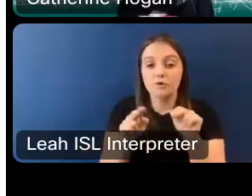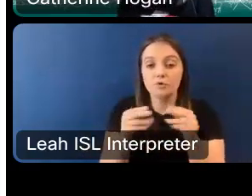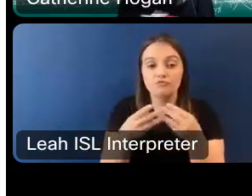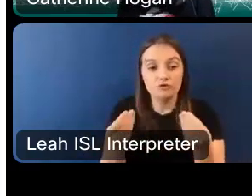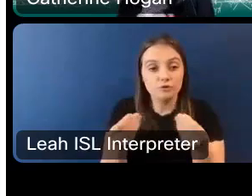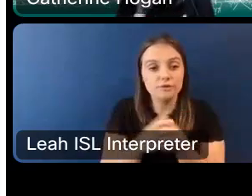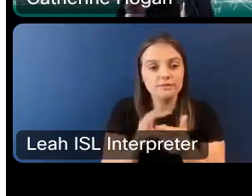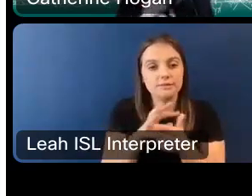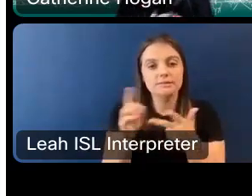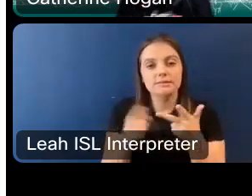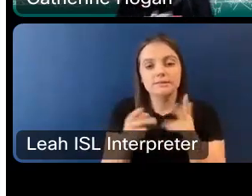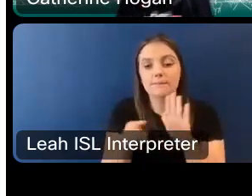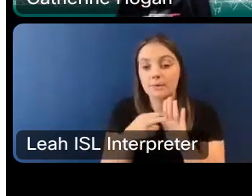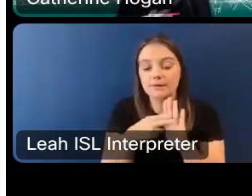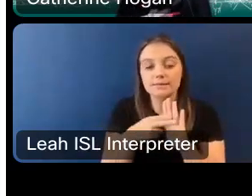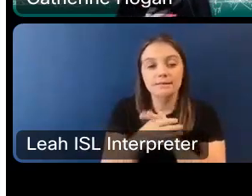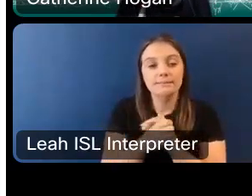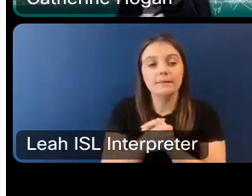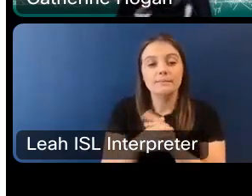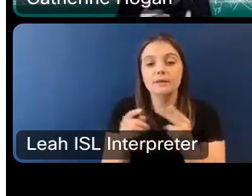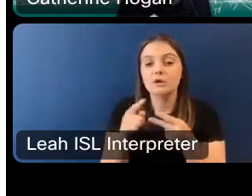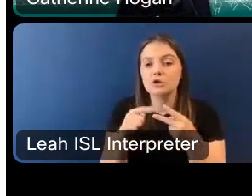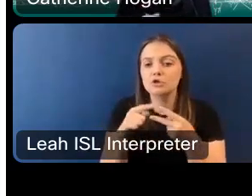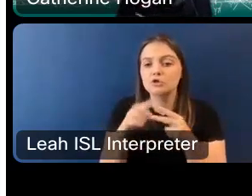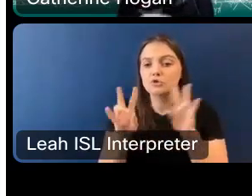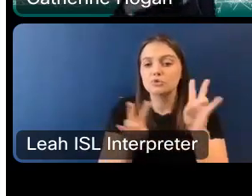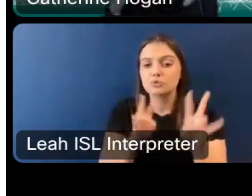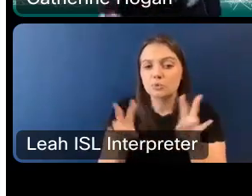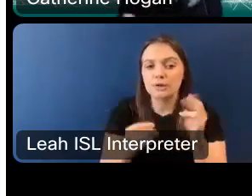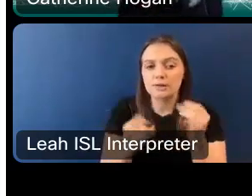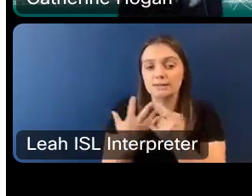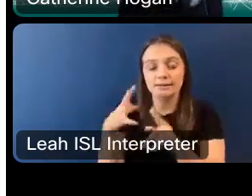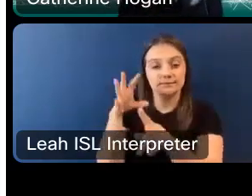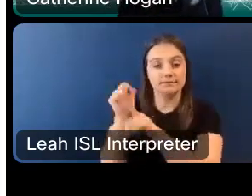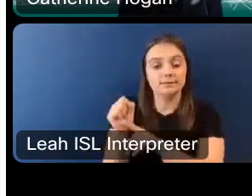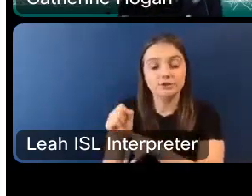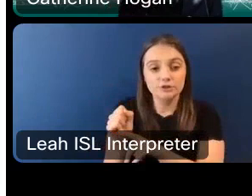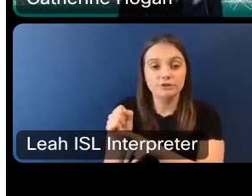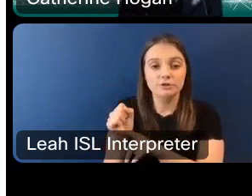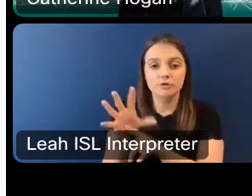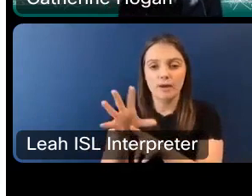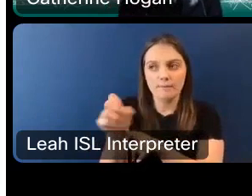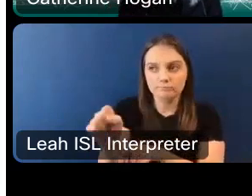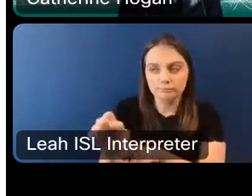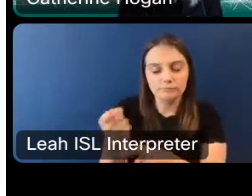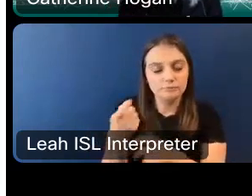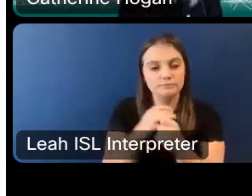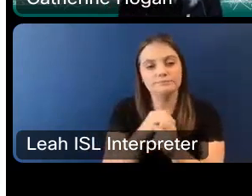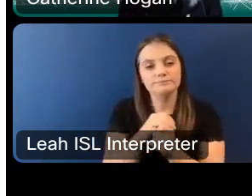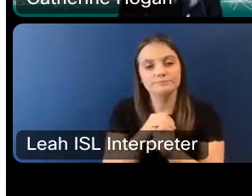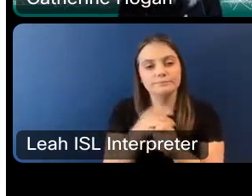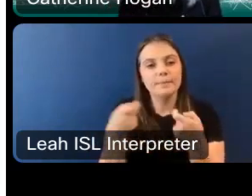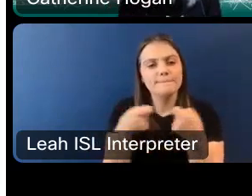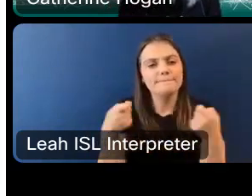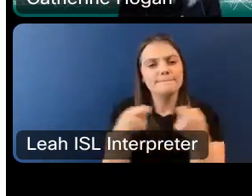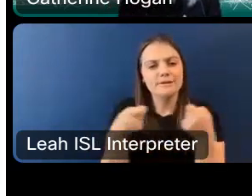branding, and maybe just a 2-question micro survey. Did it catch your attention? Who issued it? And then measure it. And again, measurement is always important to make